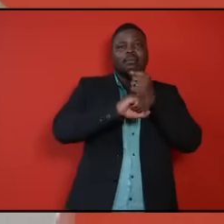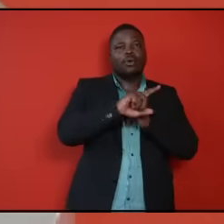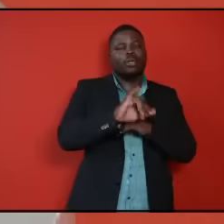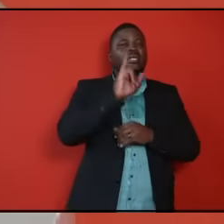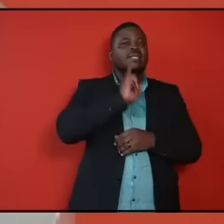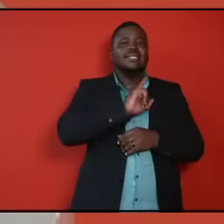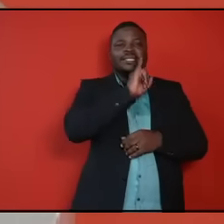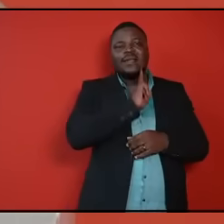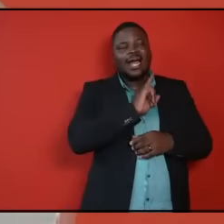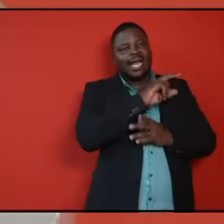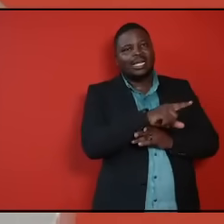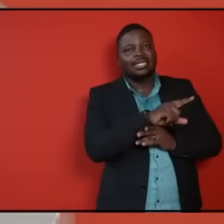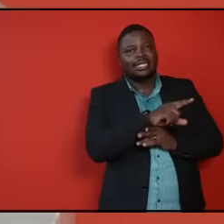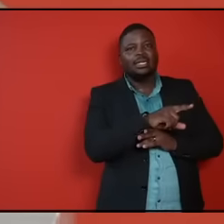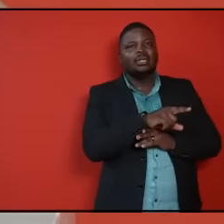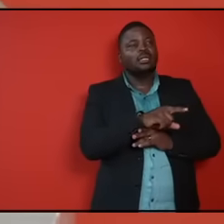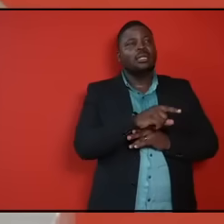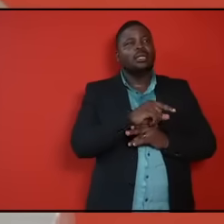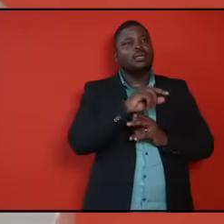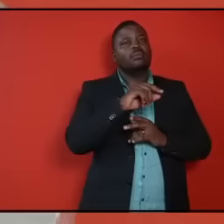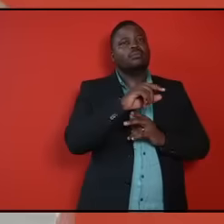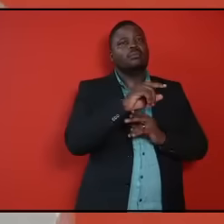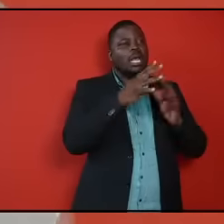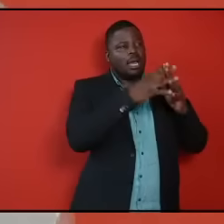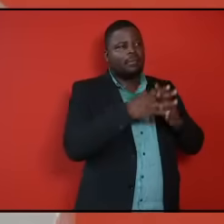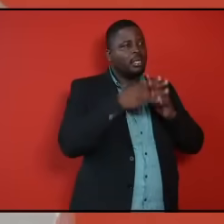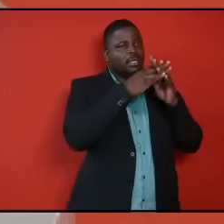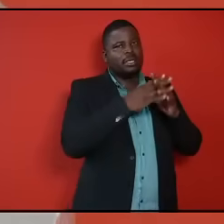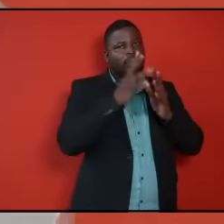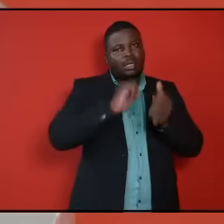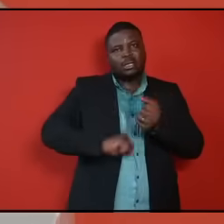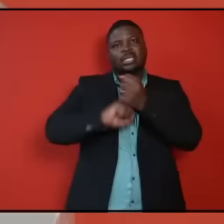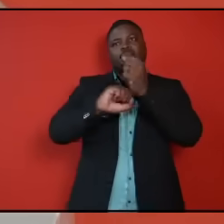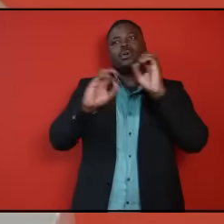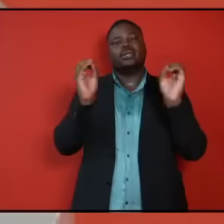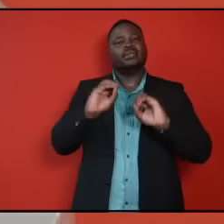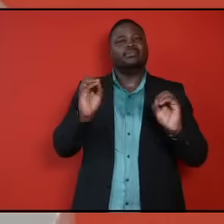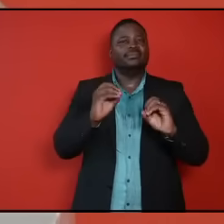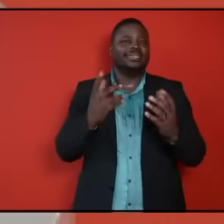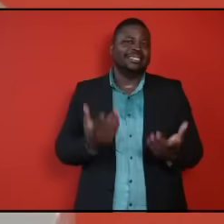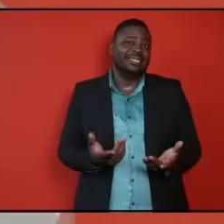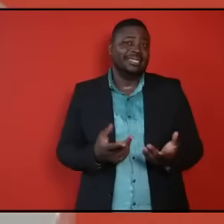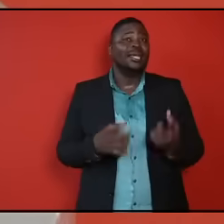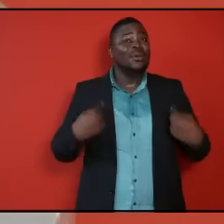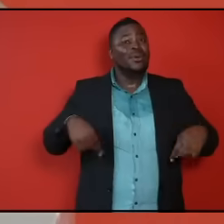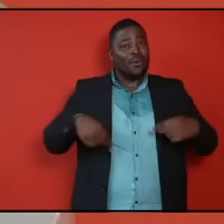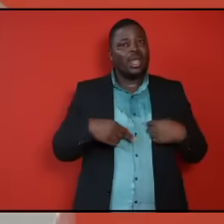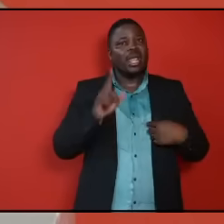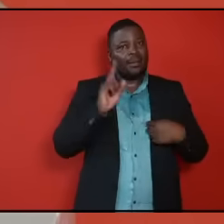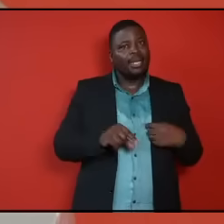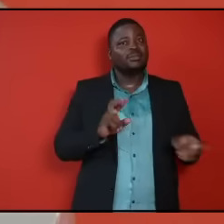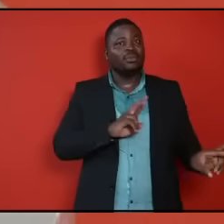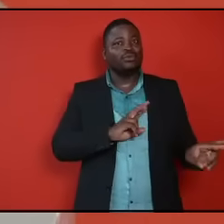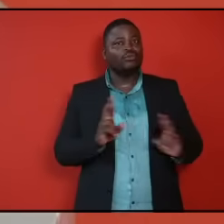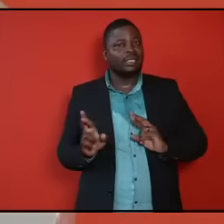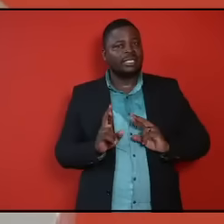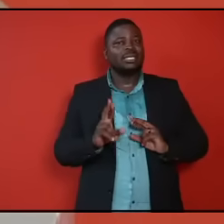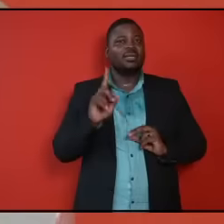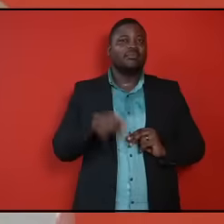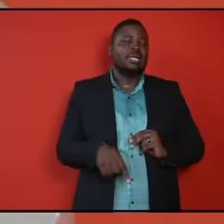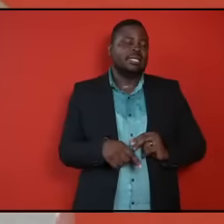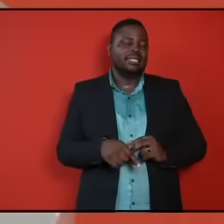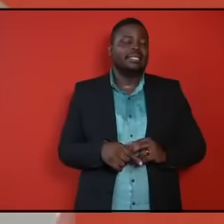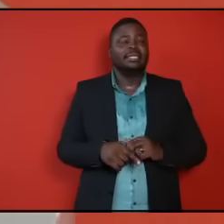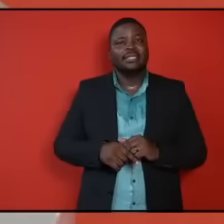any support. Money is going to be pumped in. We must be ready. One of